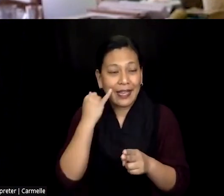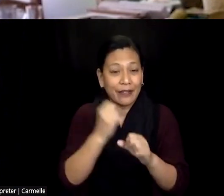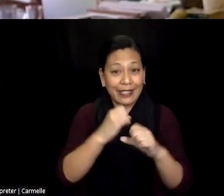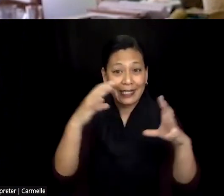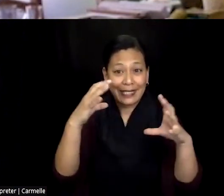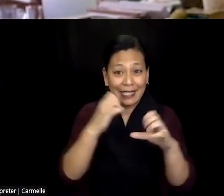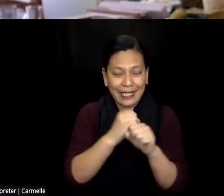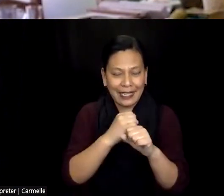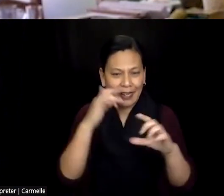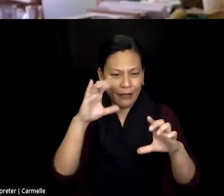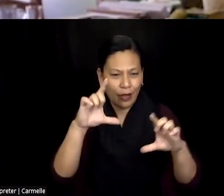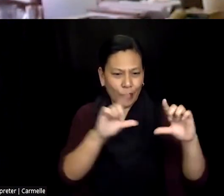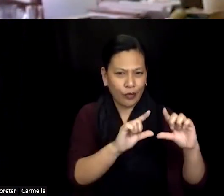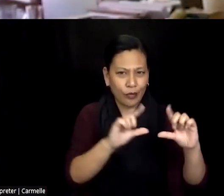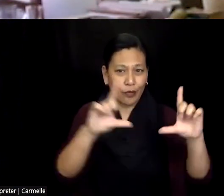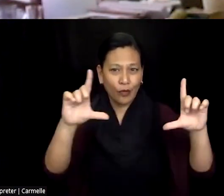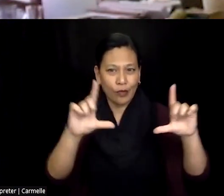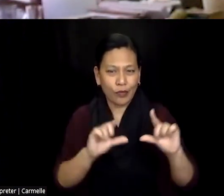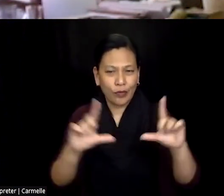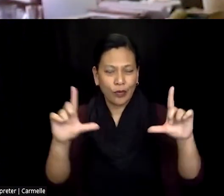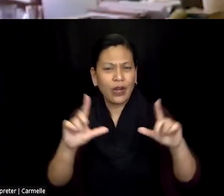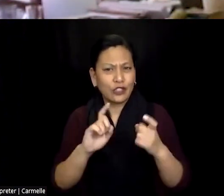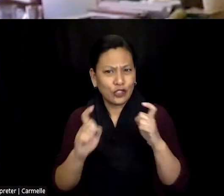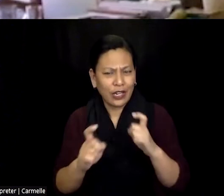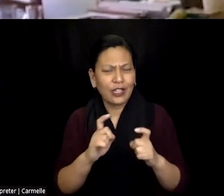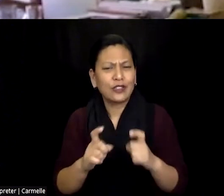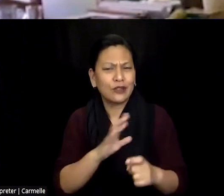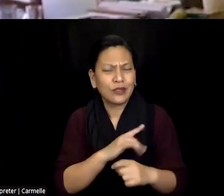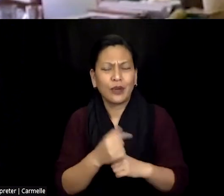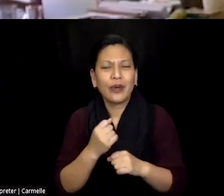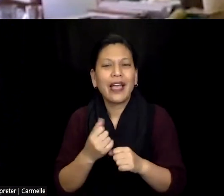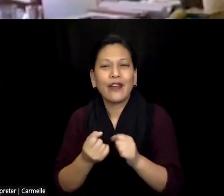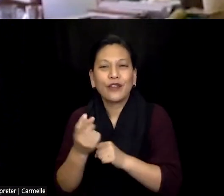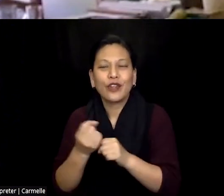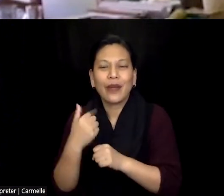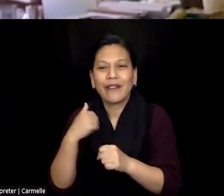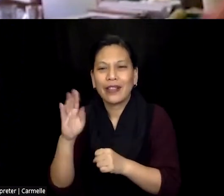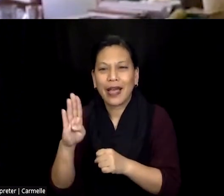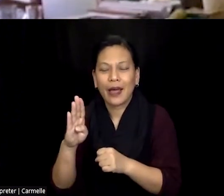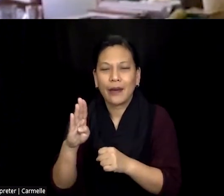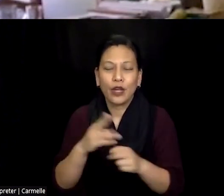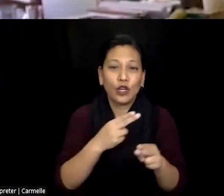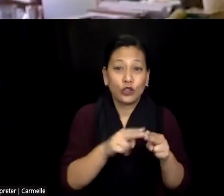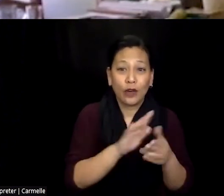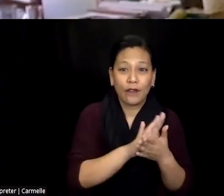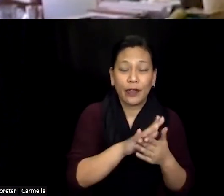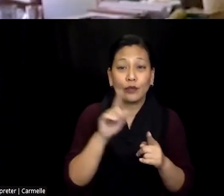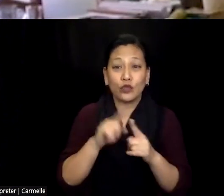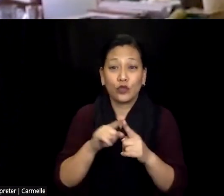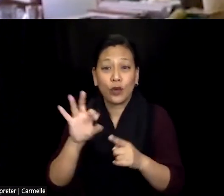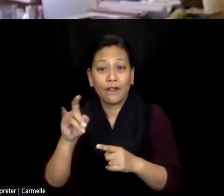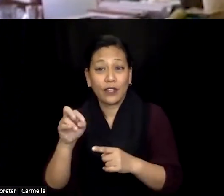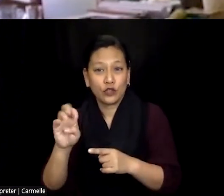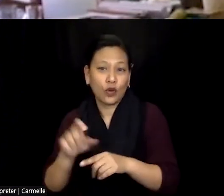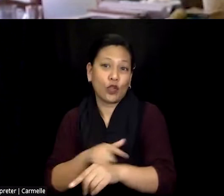by moving heads and tails on stuff. We run a lab every year called the Short to Feature Lab, where we bring in short filmmakers and help them develop their shorts